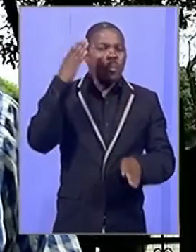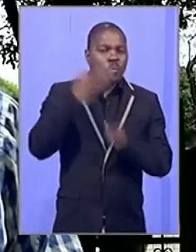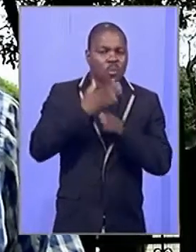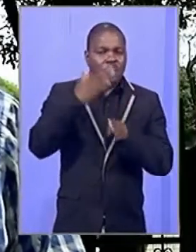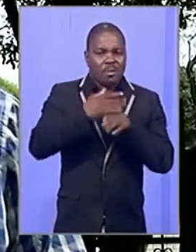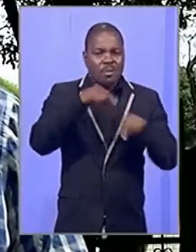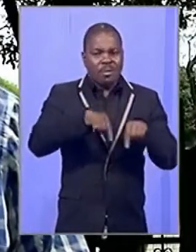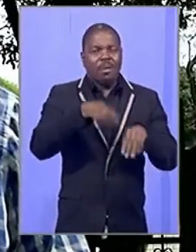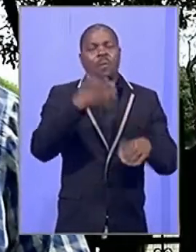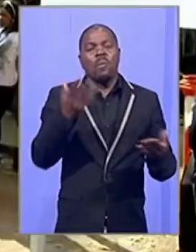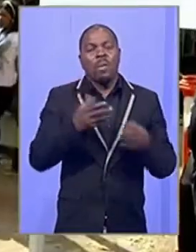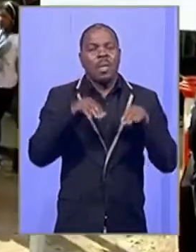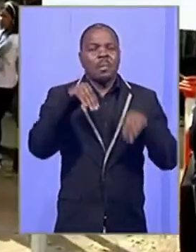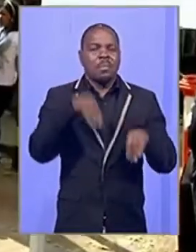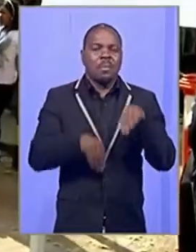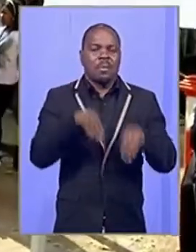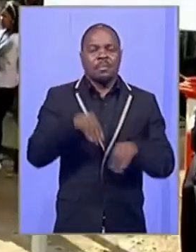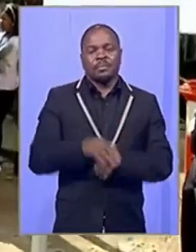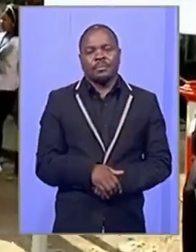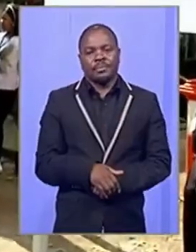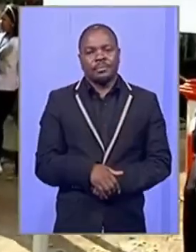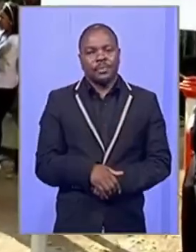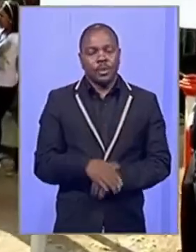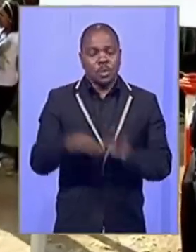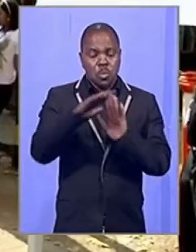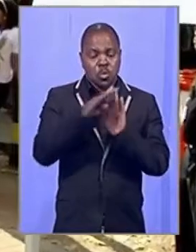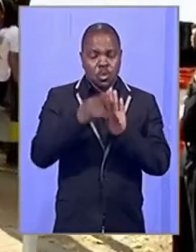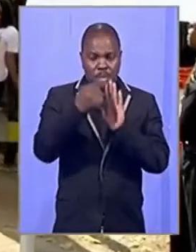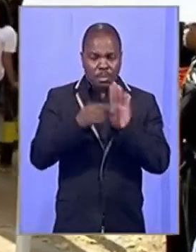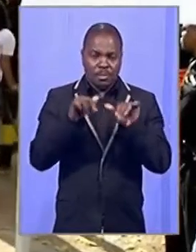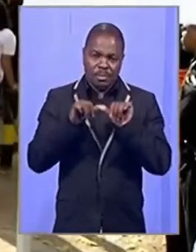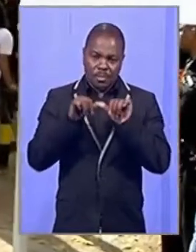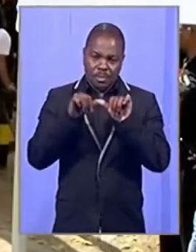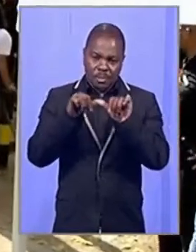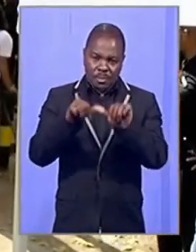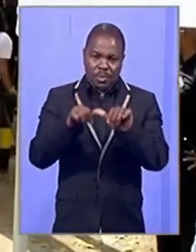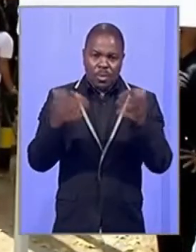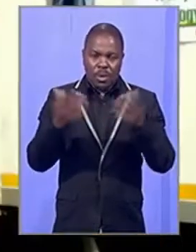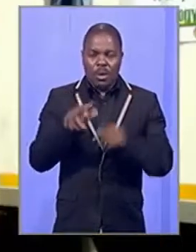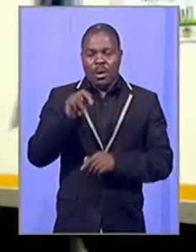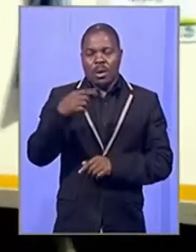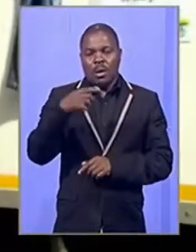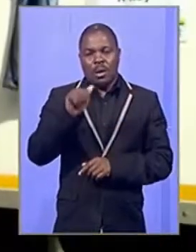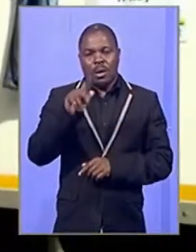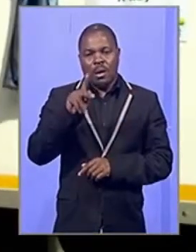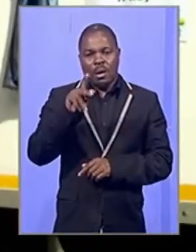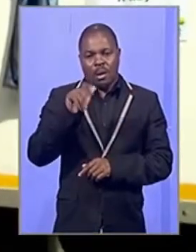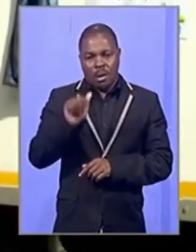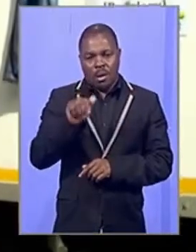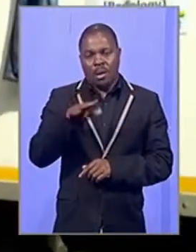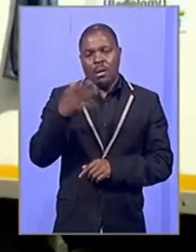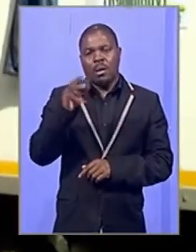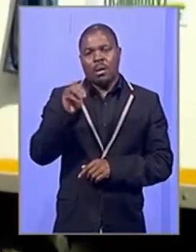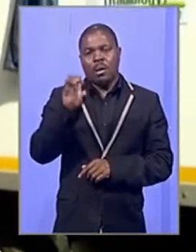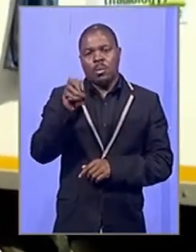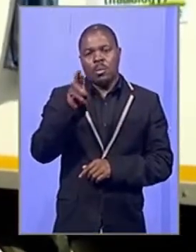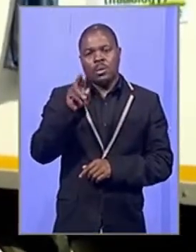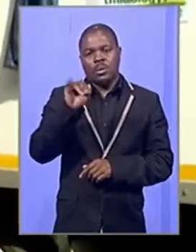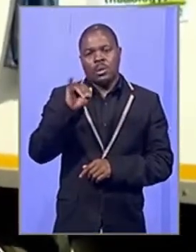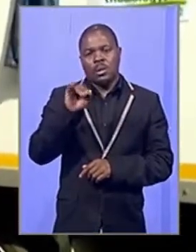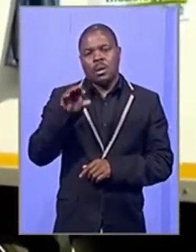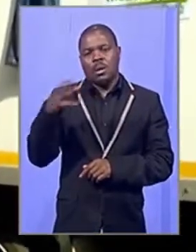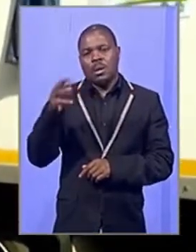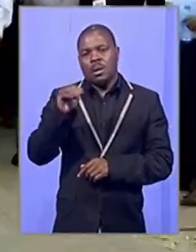dira mo di mining. Letsholo leno le tla tsweletsa mo sedikeng sa ngaka Modiri Molema se se nang le ditoropo tsa Mahikeng le